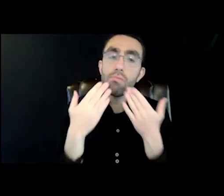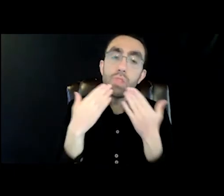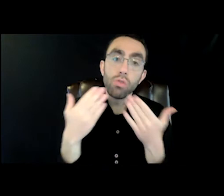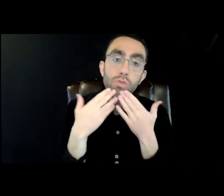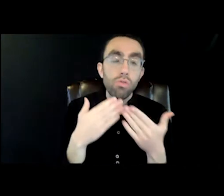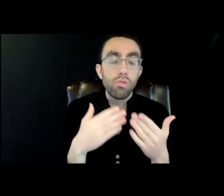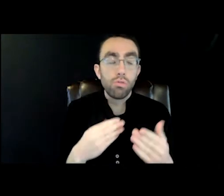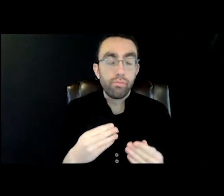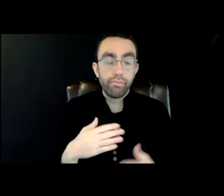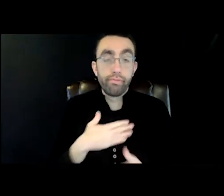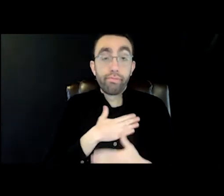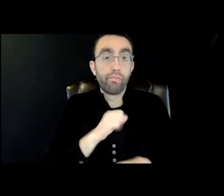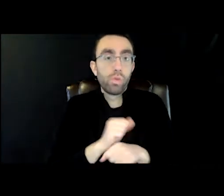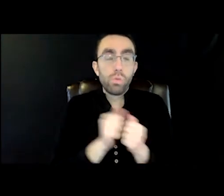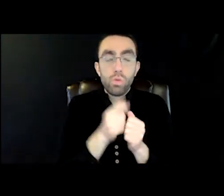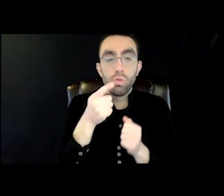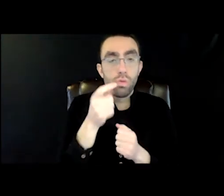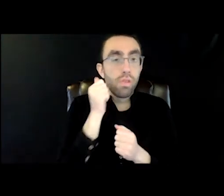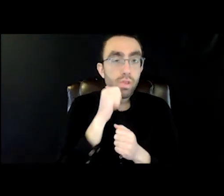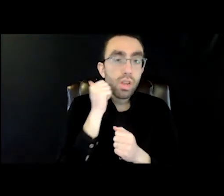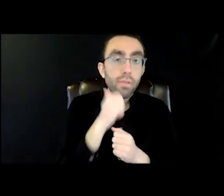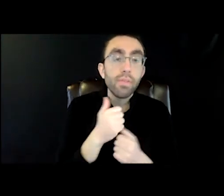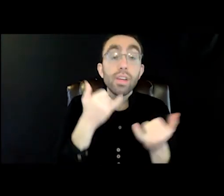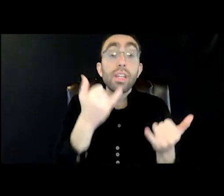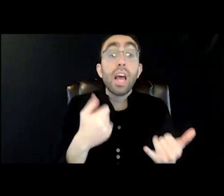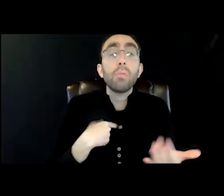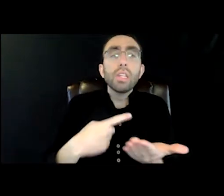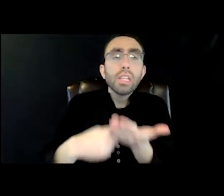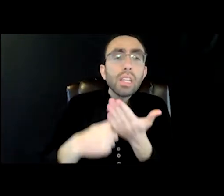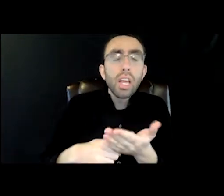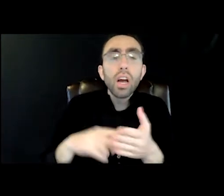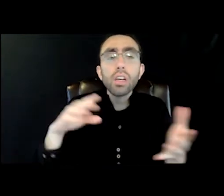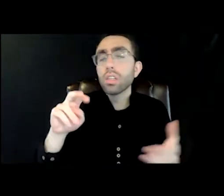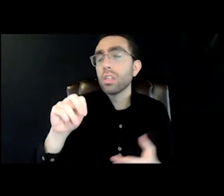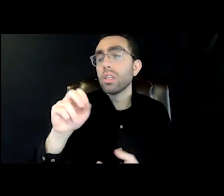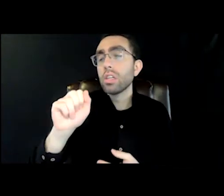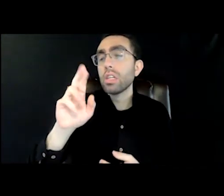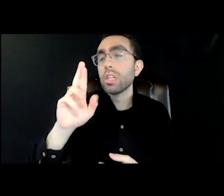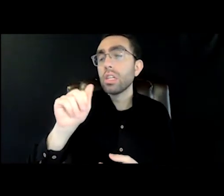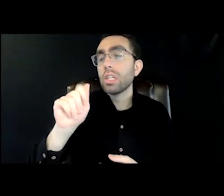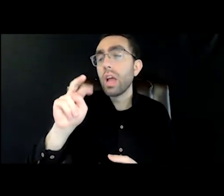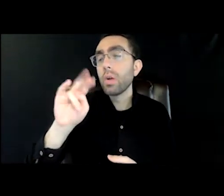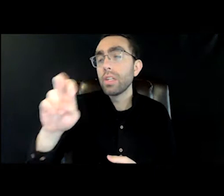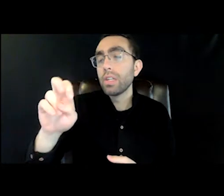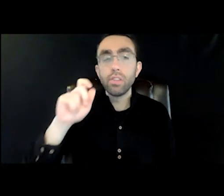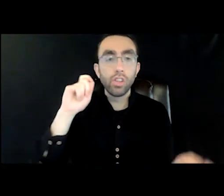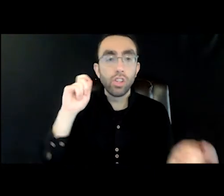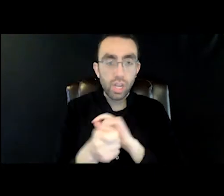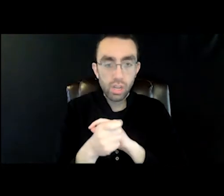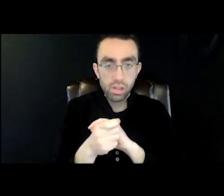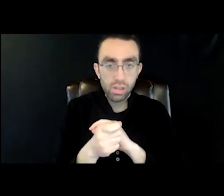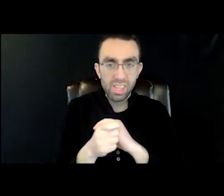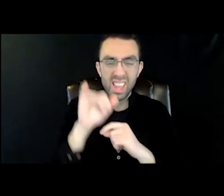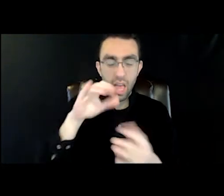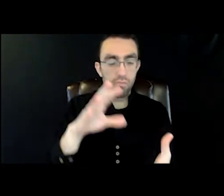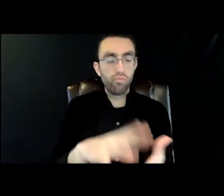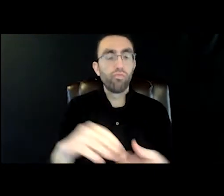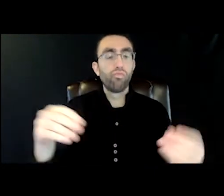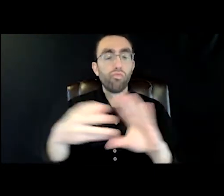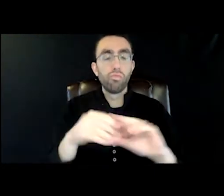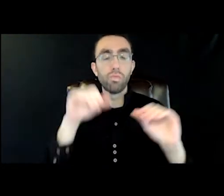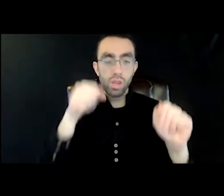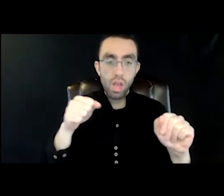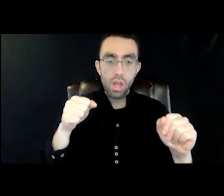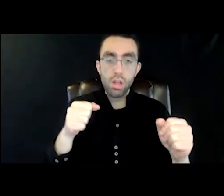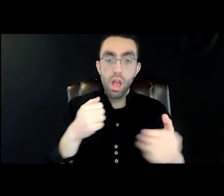Okay, so I'm going to talk a little bit about narrative change and the power of story to compel climate action. So we